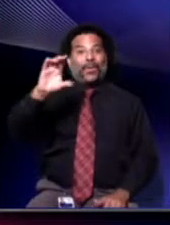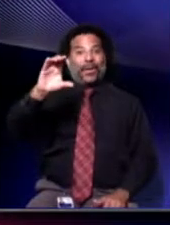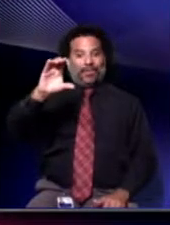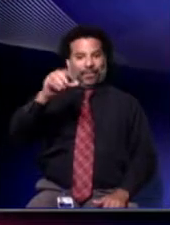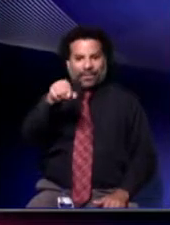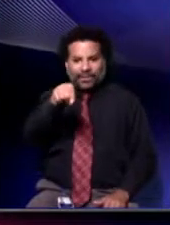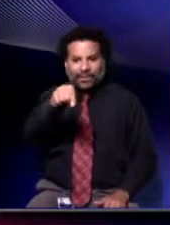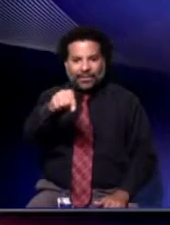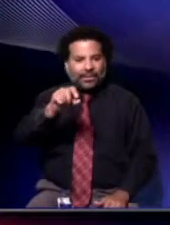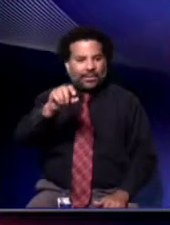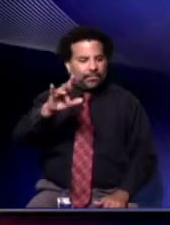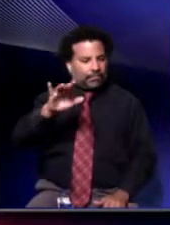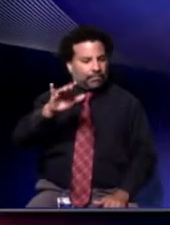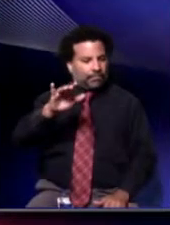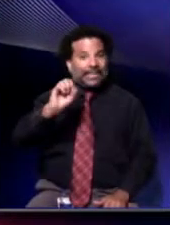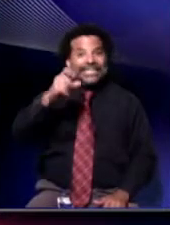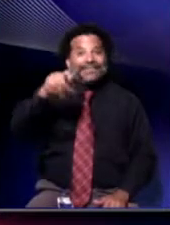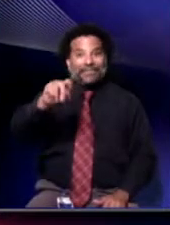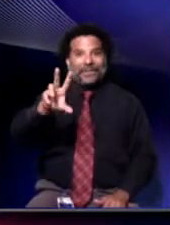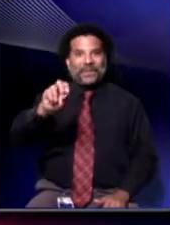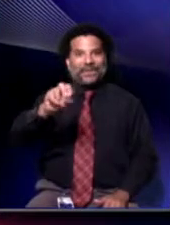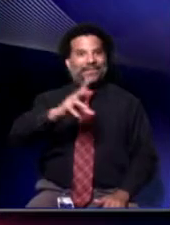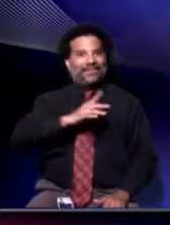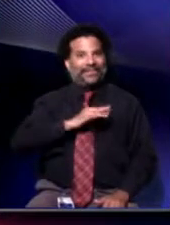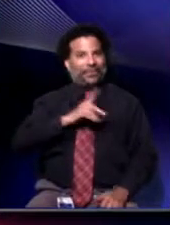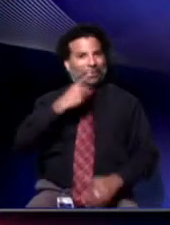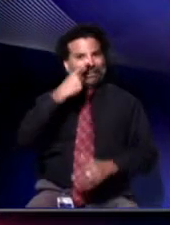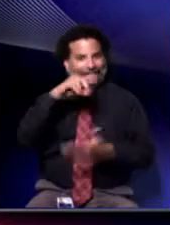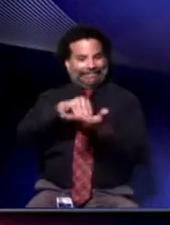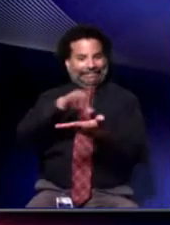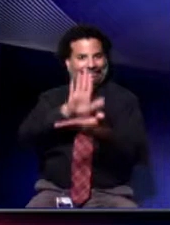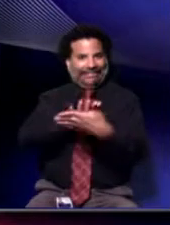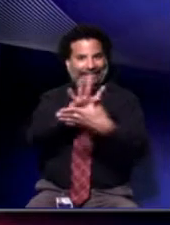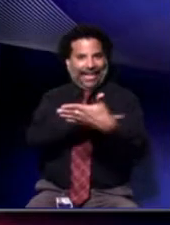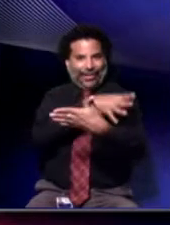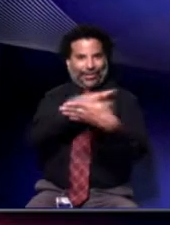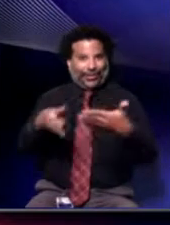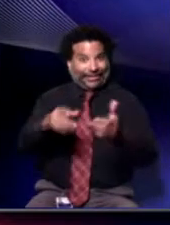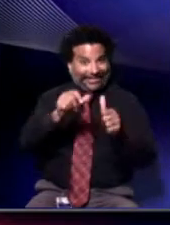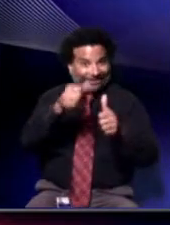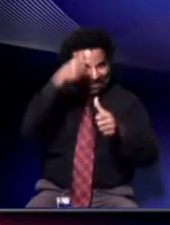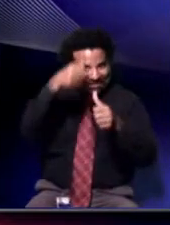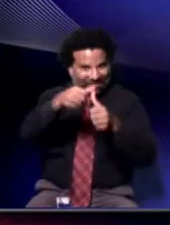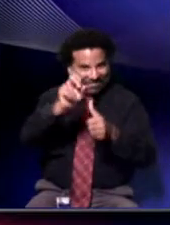on September 30th. Mark that on your social calendars.